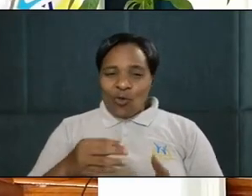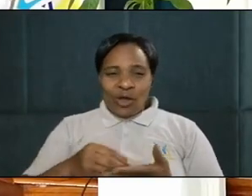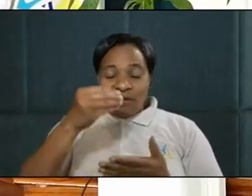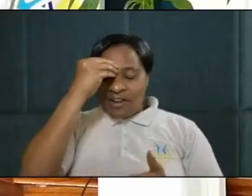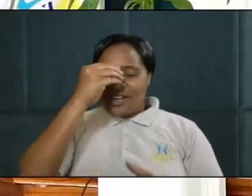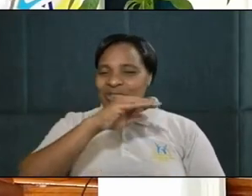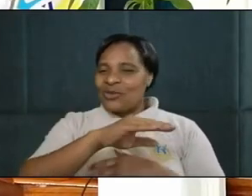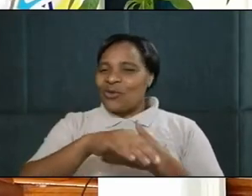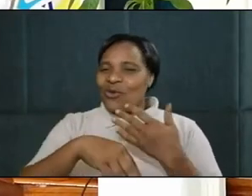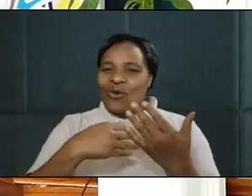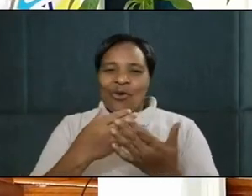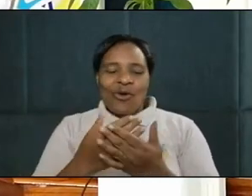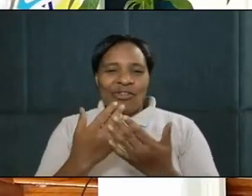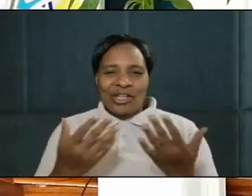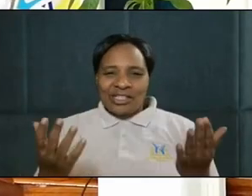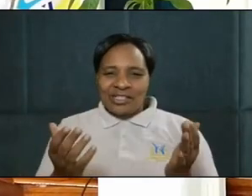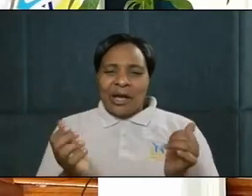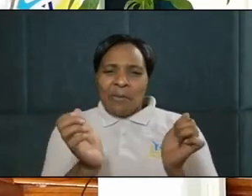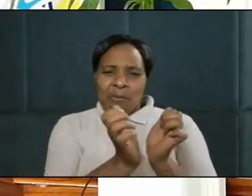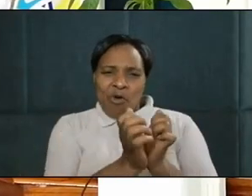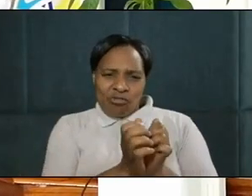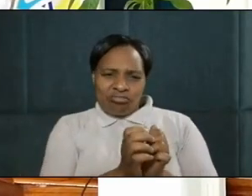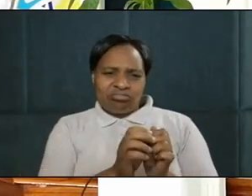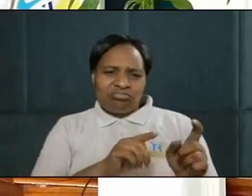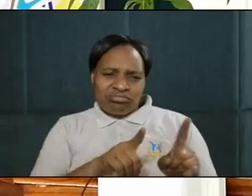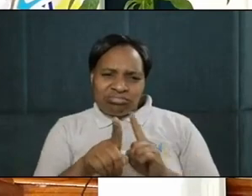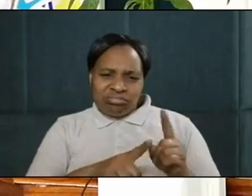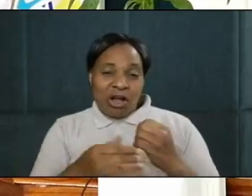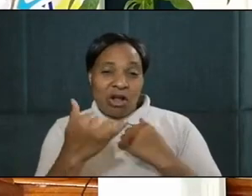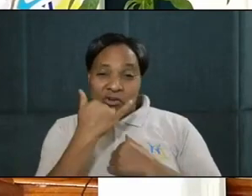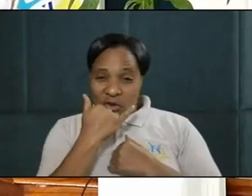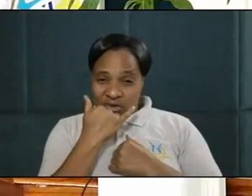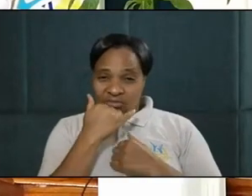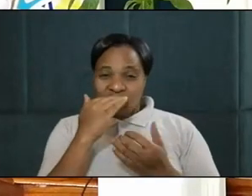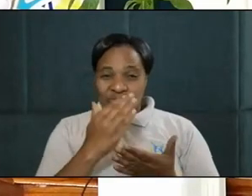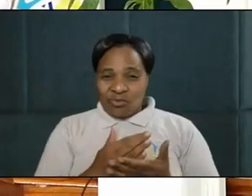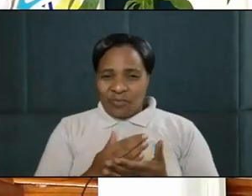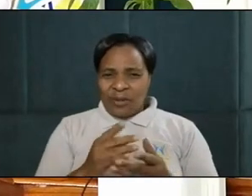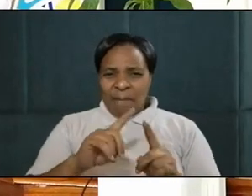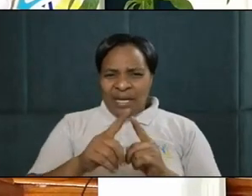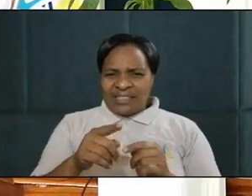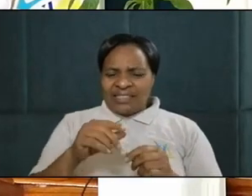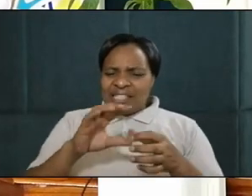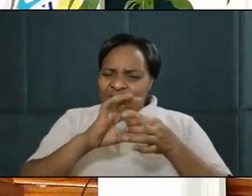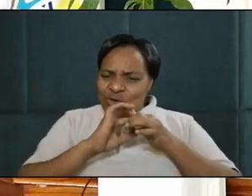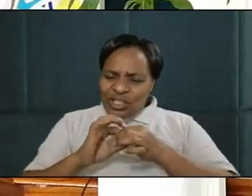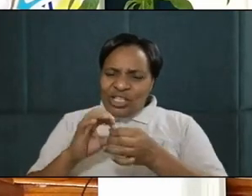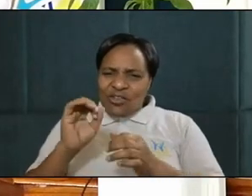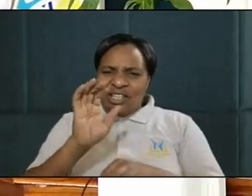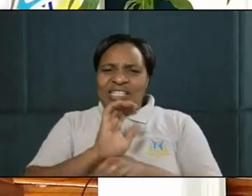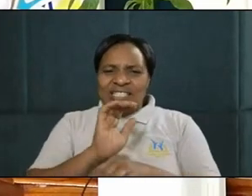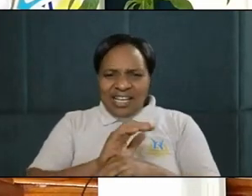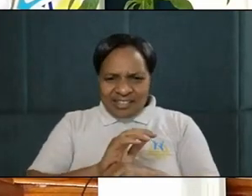was falsely accused. Now, Paul, for the sake of the unity of the church,